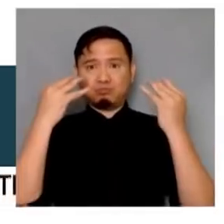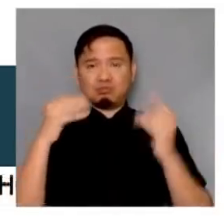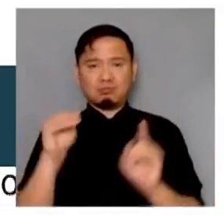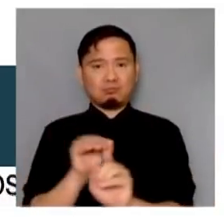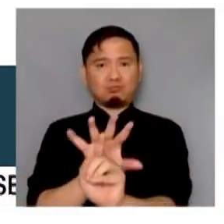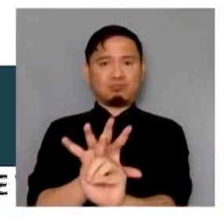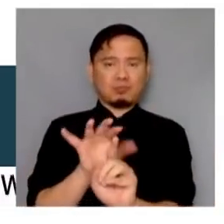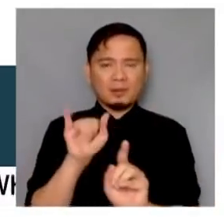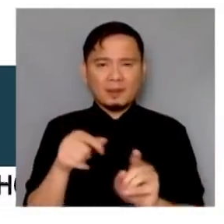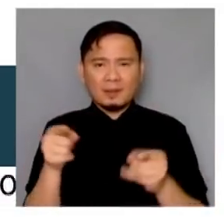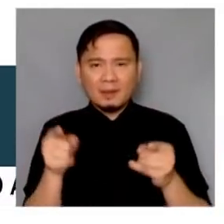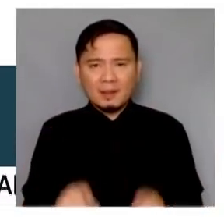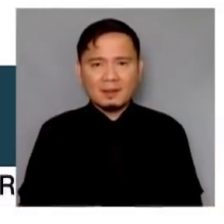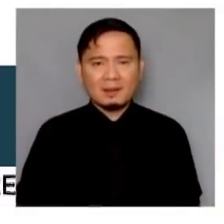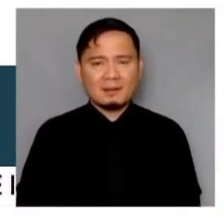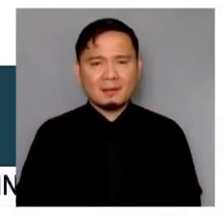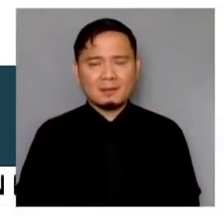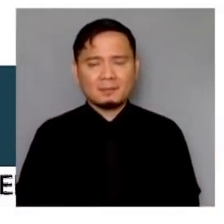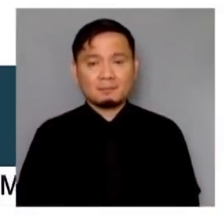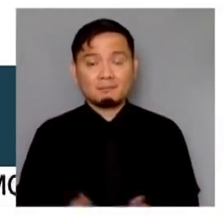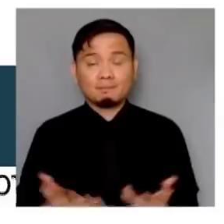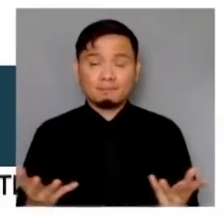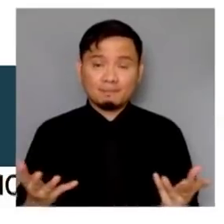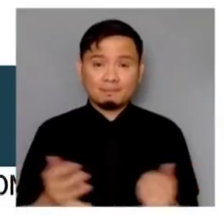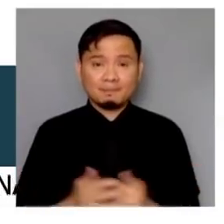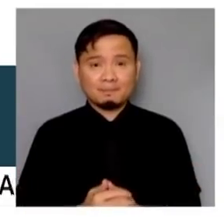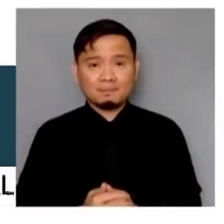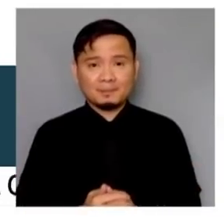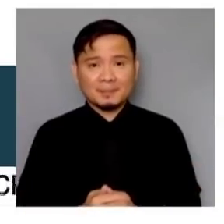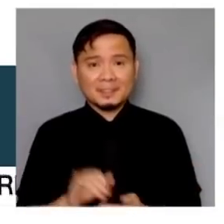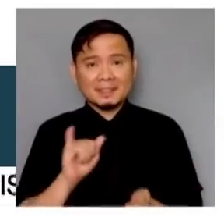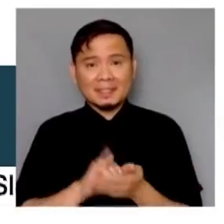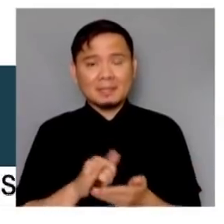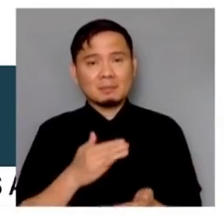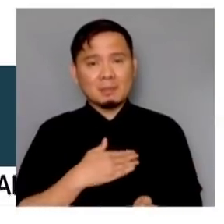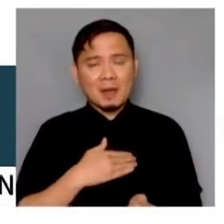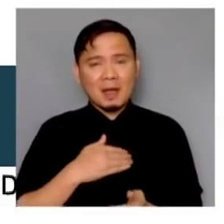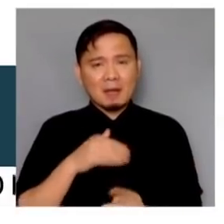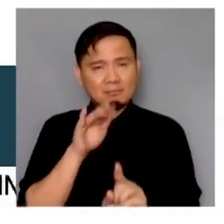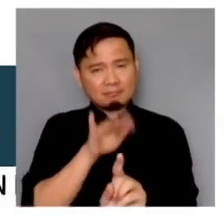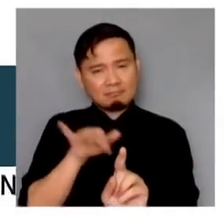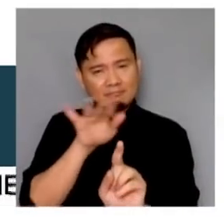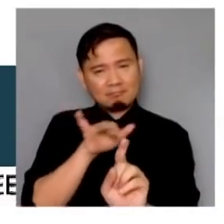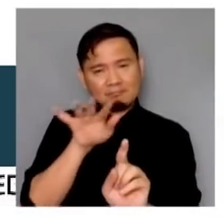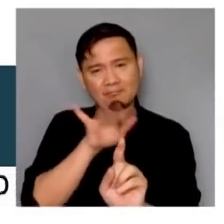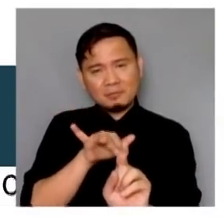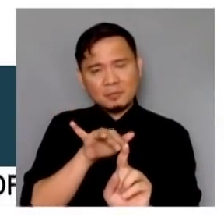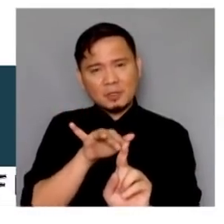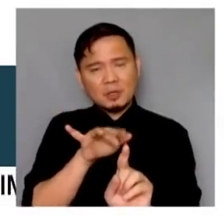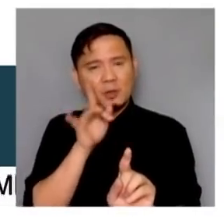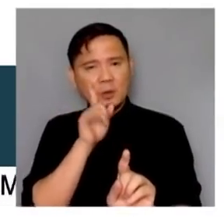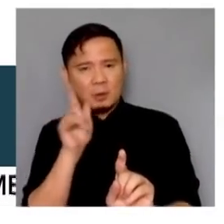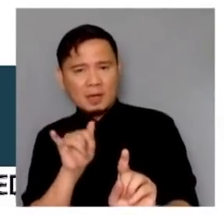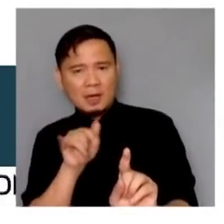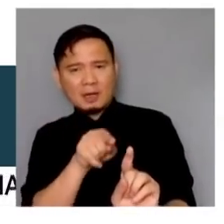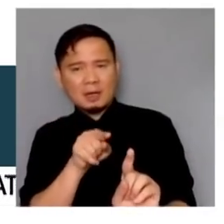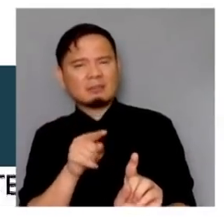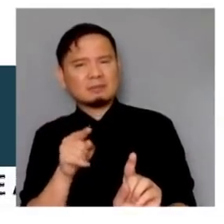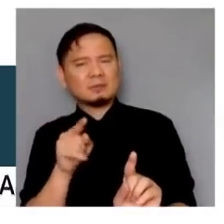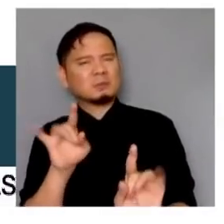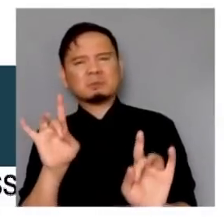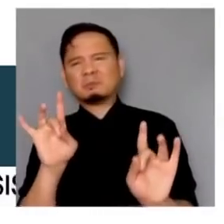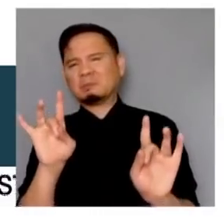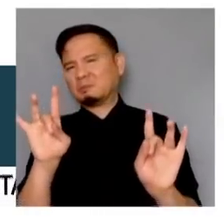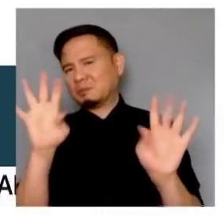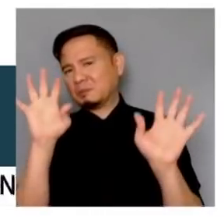po. Ganun po ang that's logic tells us that it's a dangerous event to go to if the agenda is